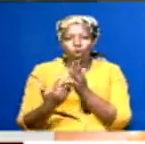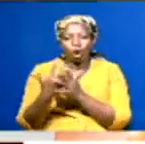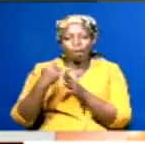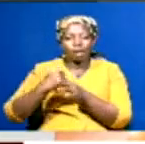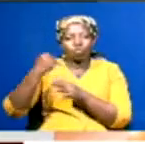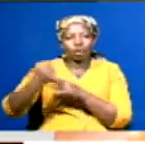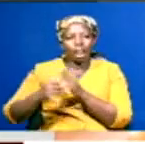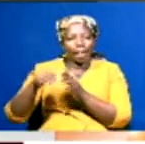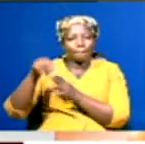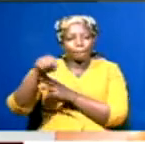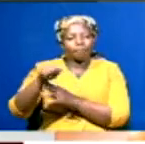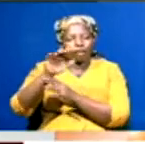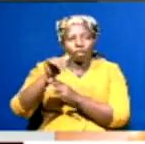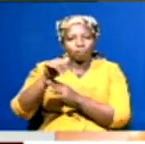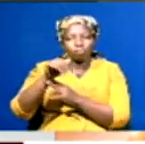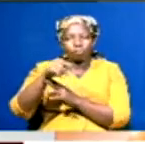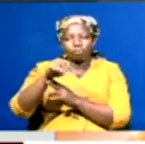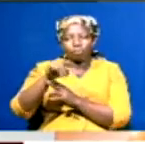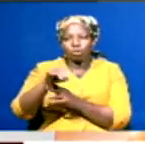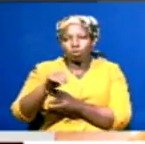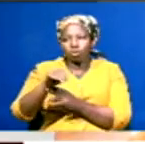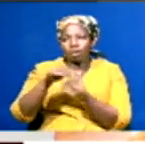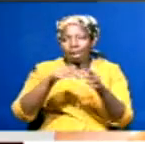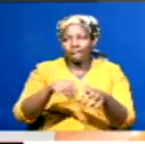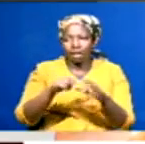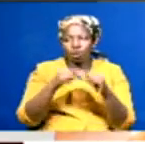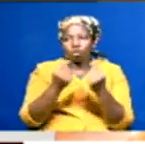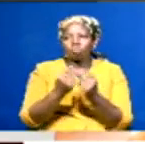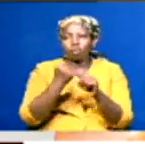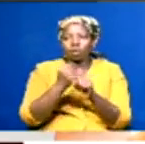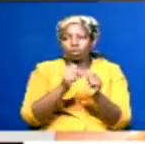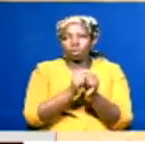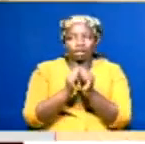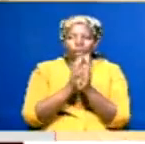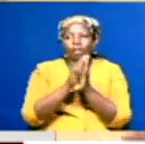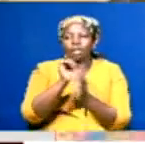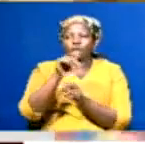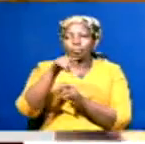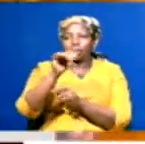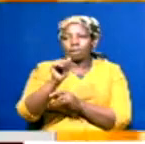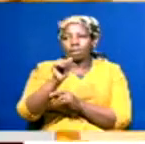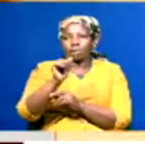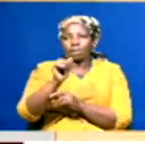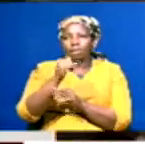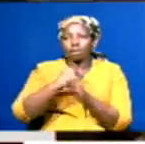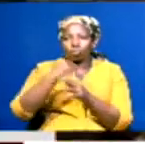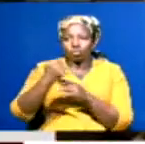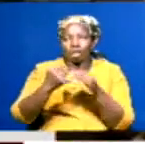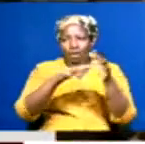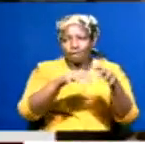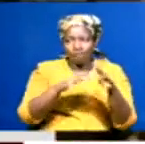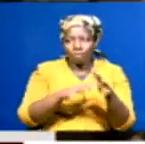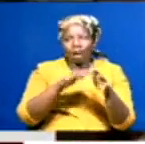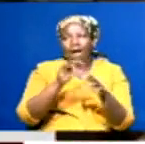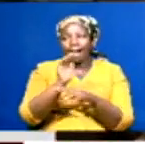Apollo Agriculture Group in partnership with APA Insurance and Pula Advisors. The farmers were challenged to cultivate